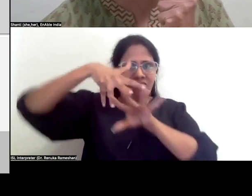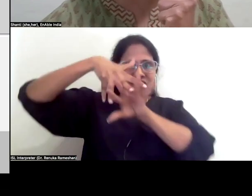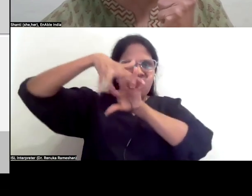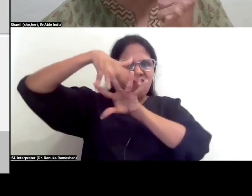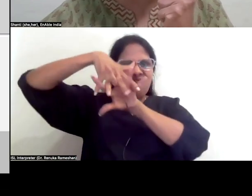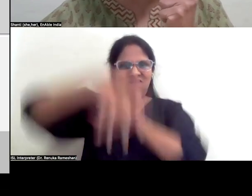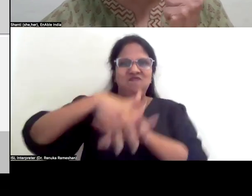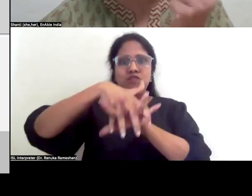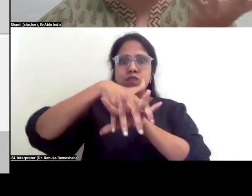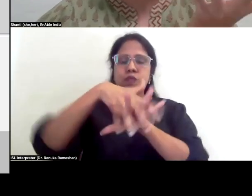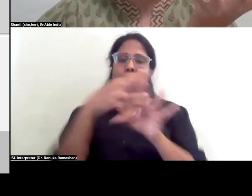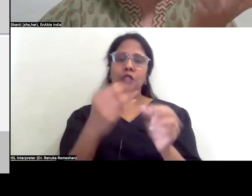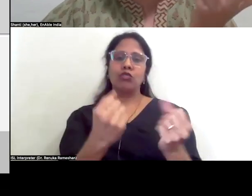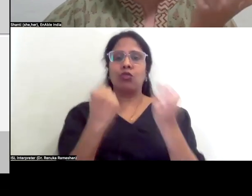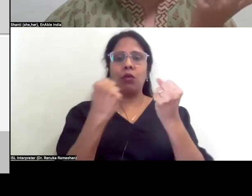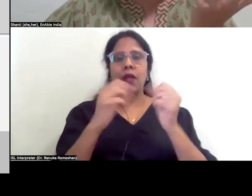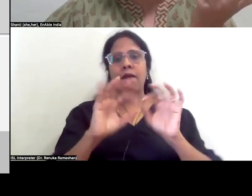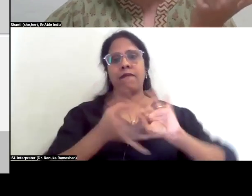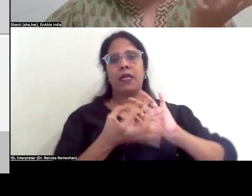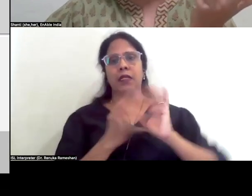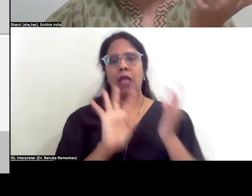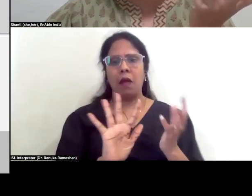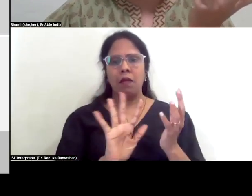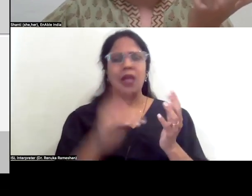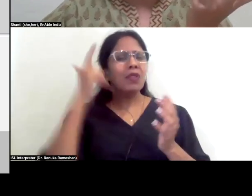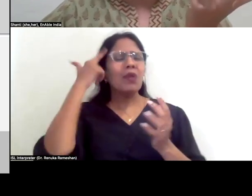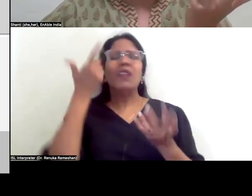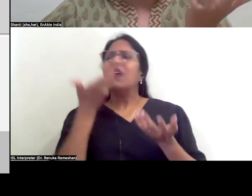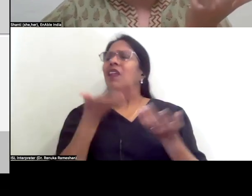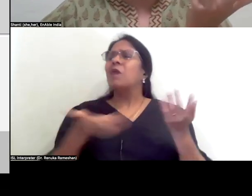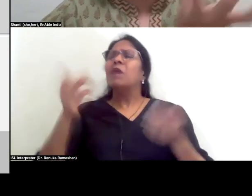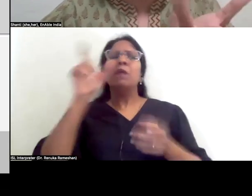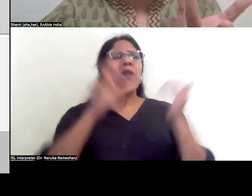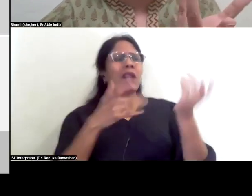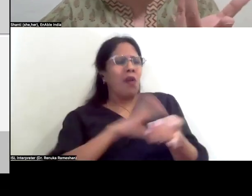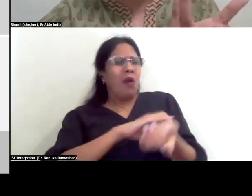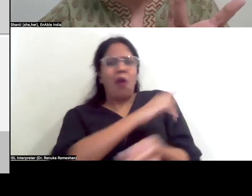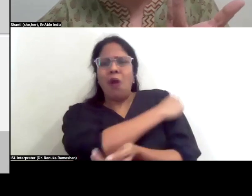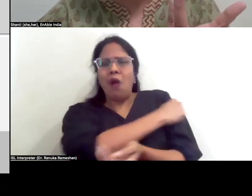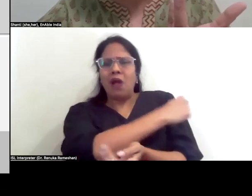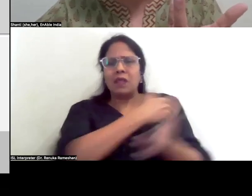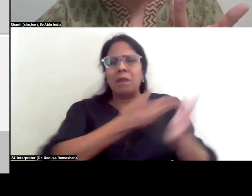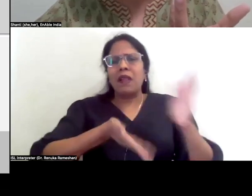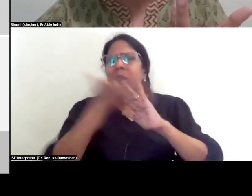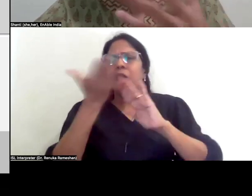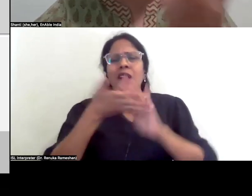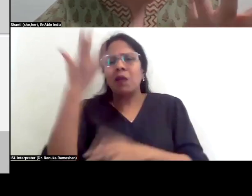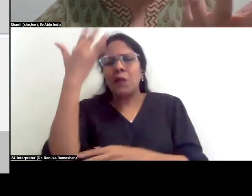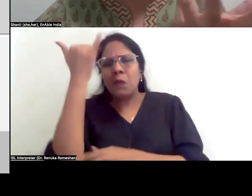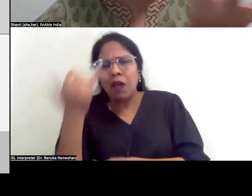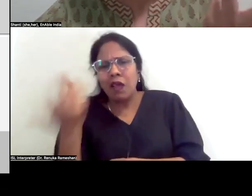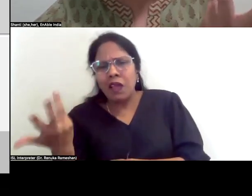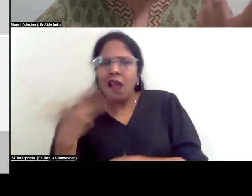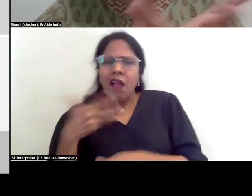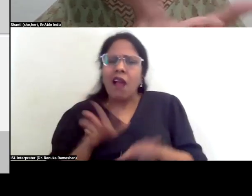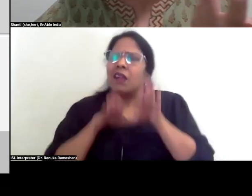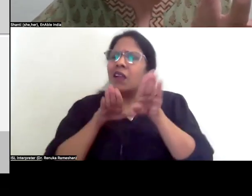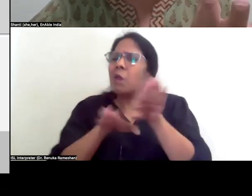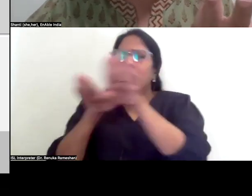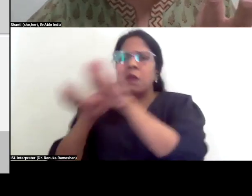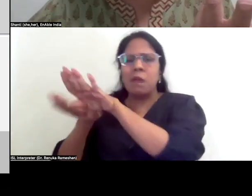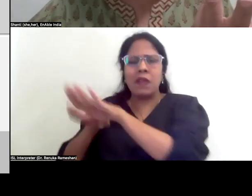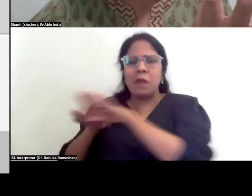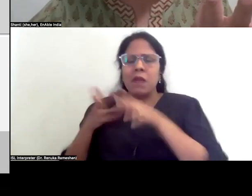because of that, why should anybody build a hospital? You're anyway going to be dependent. It doesn't matter if you make this